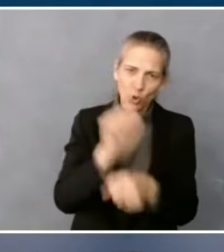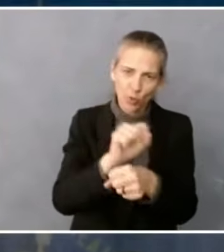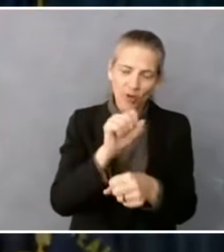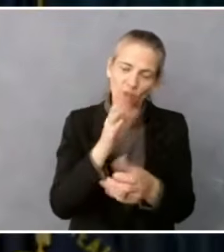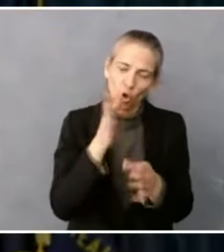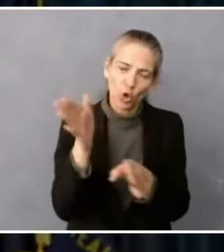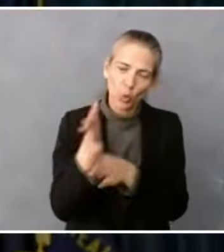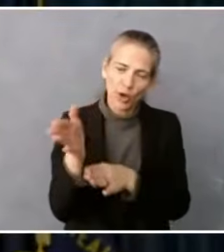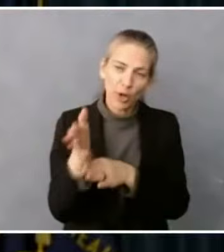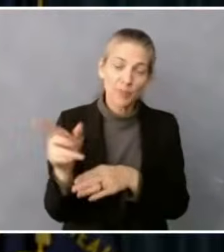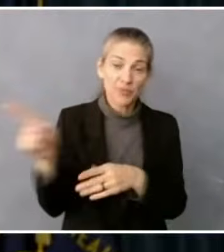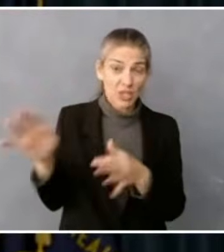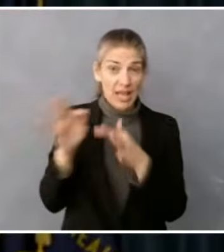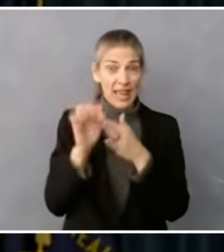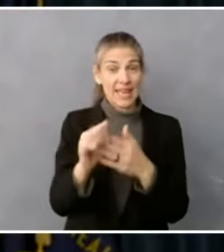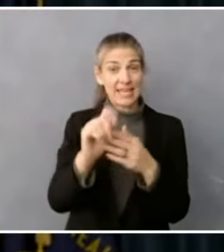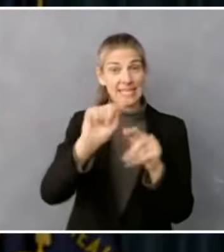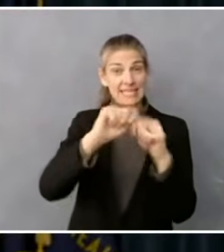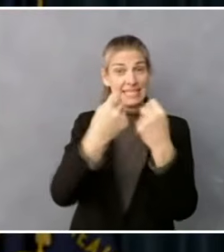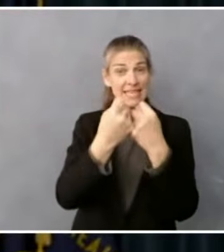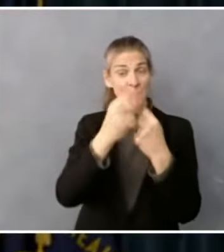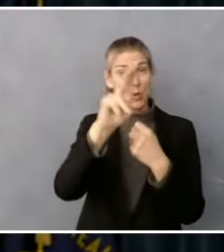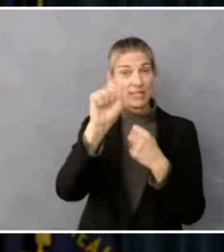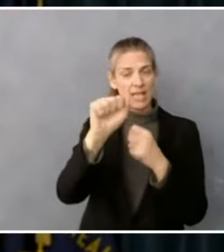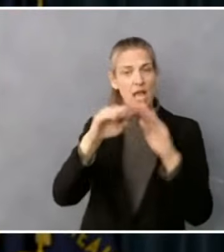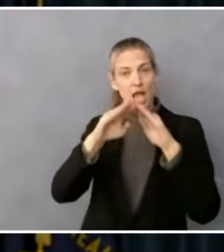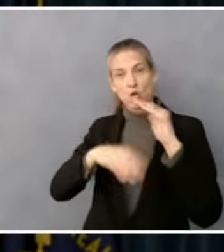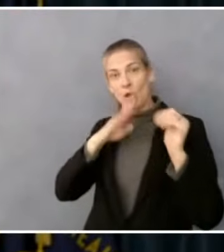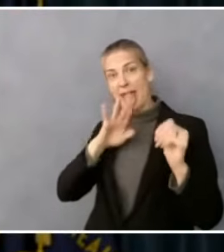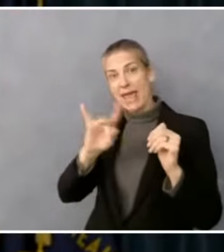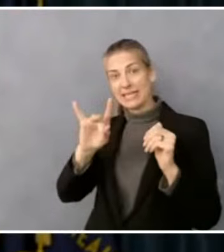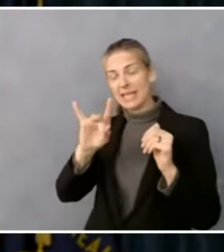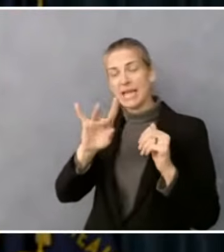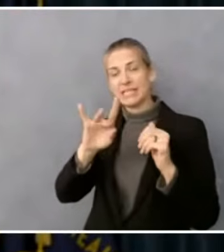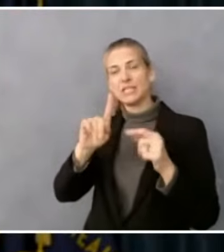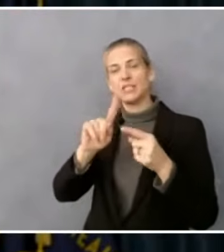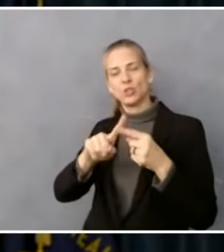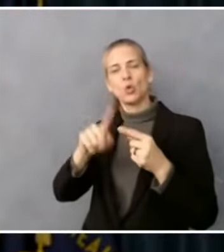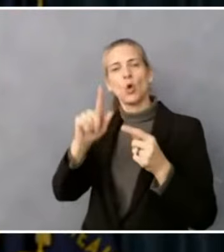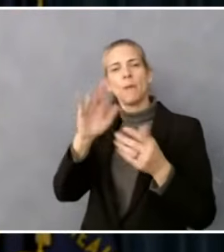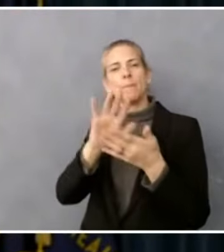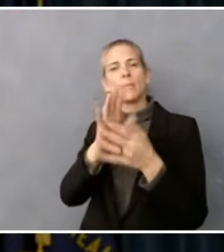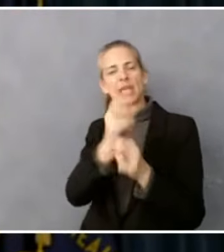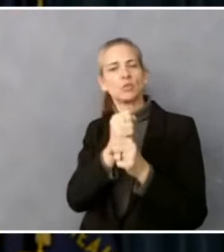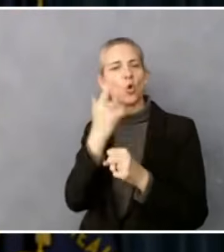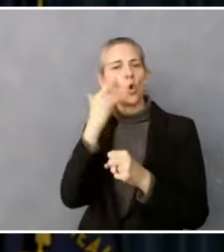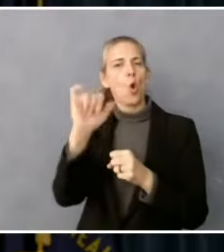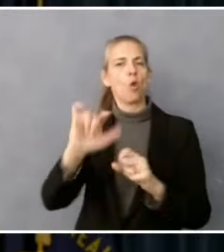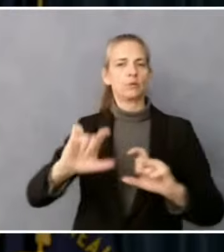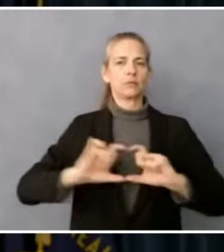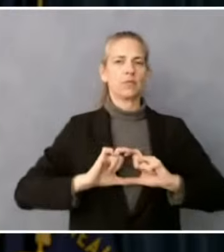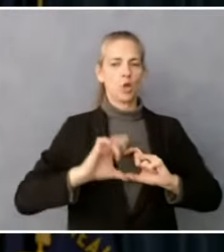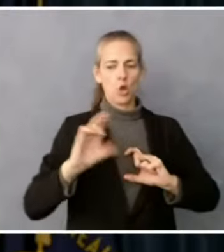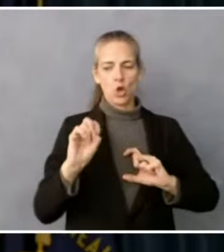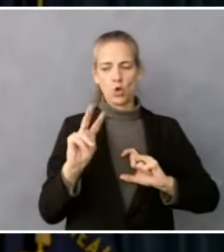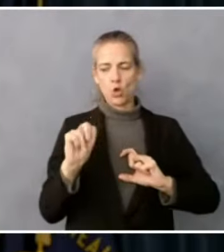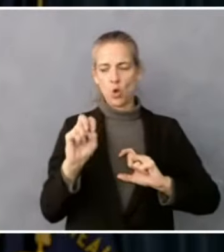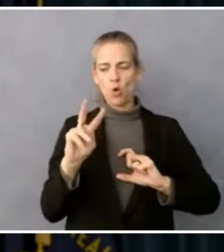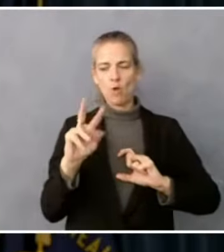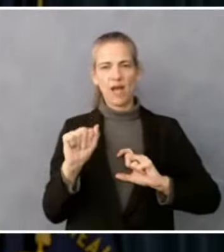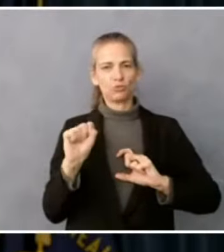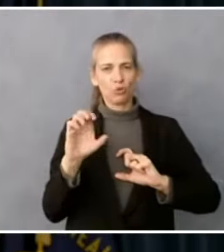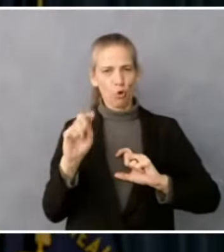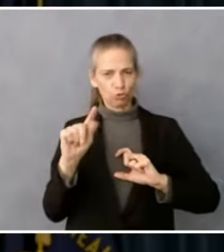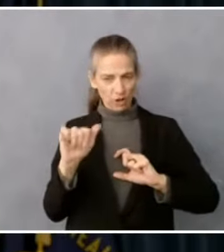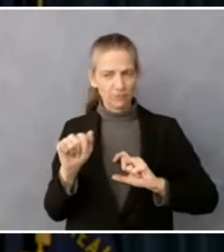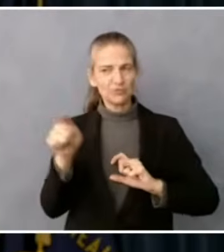USA's under-18 girls team to gold in Nova Scotia. In the gold medal game against Canada, she had an assist and tallied the